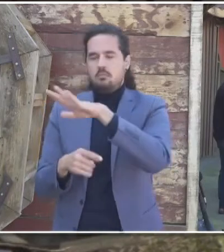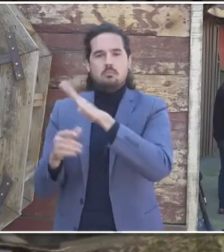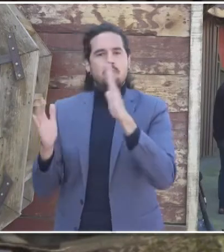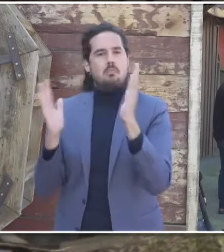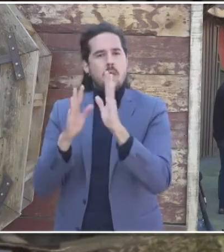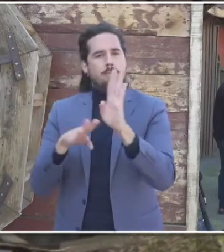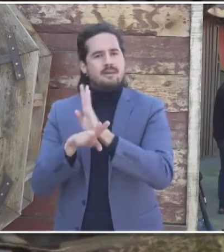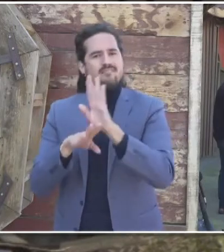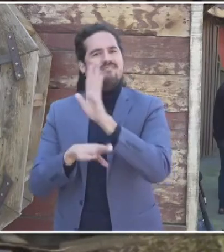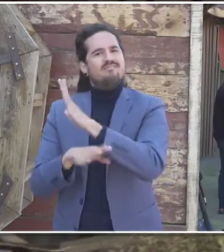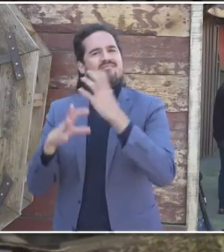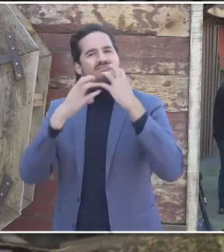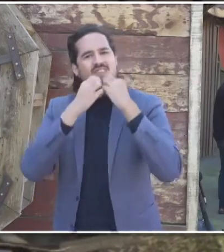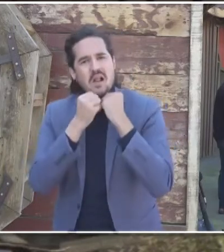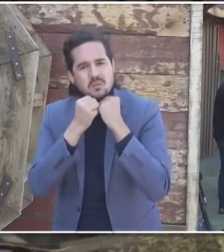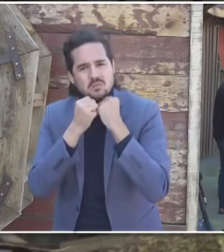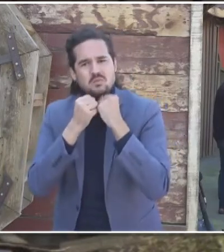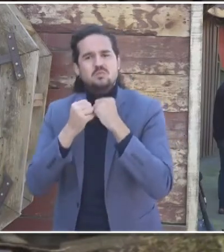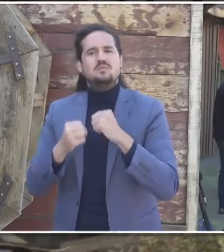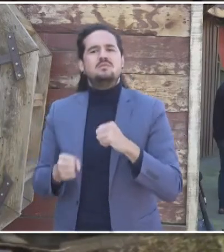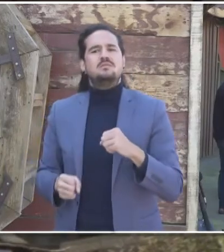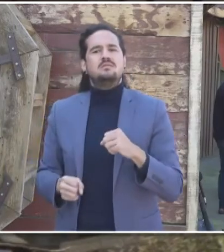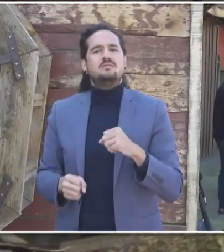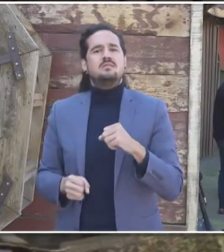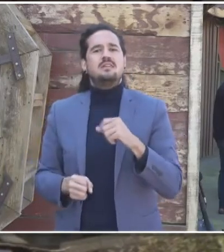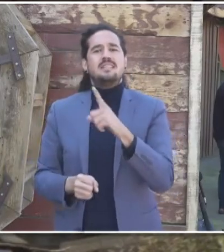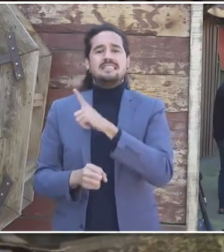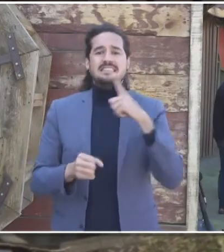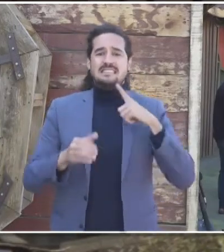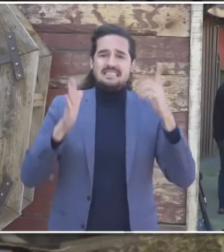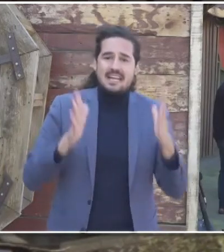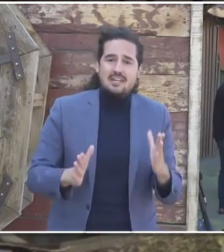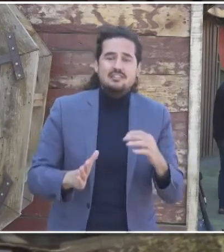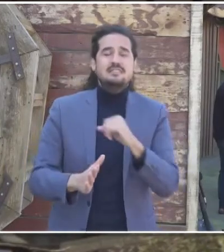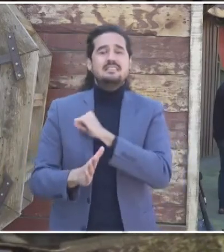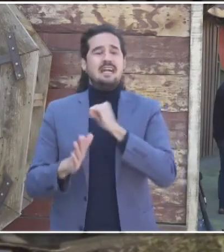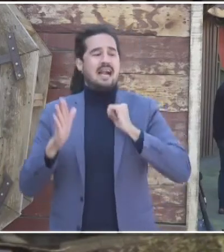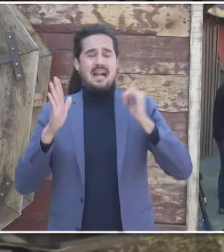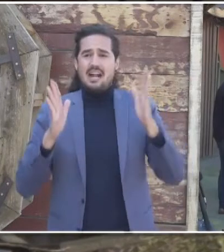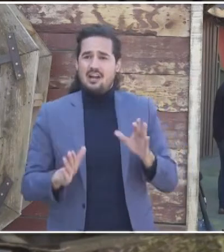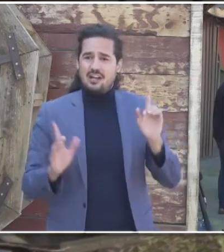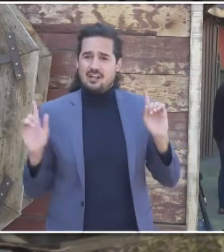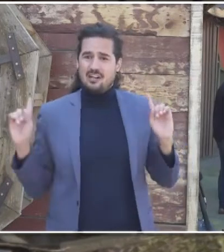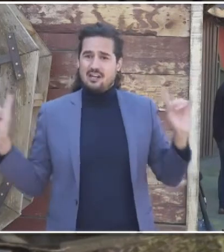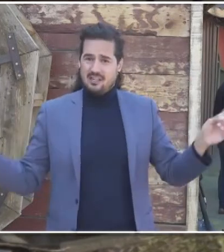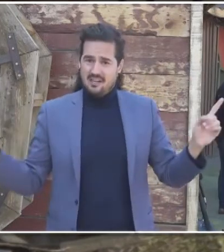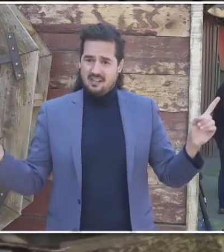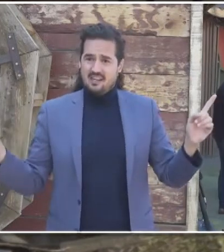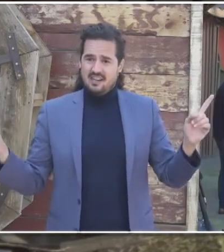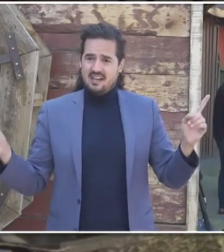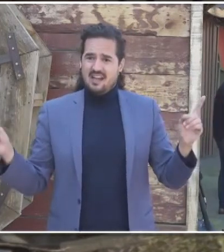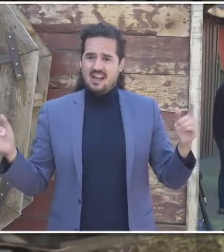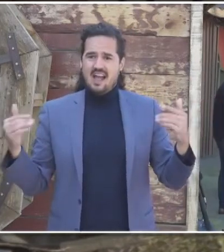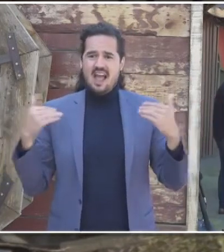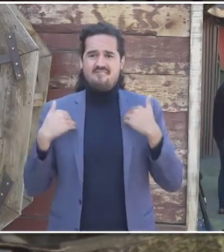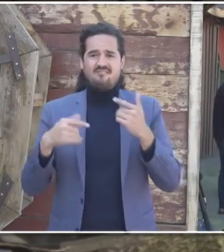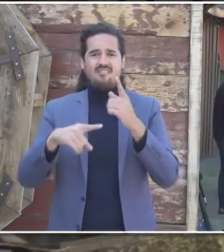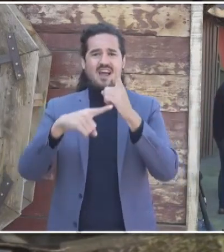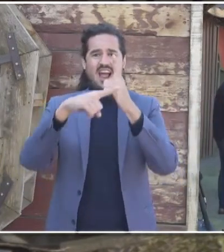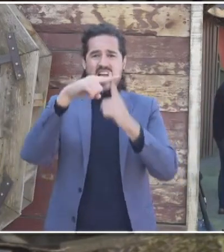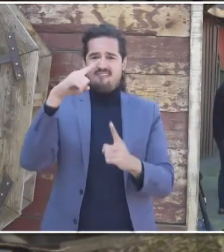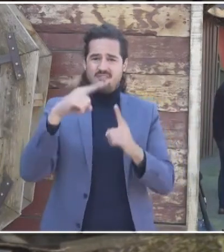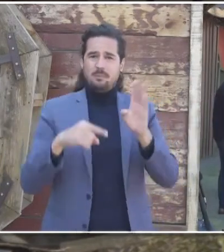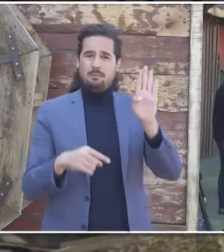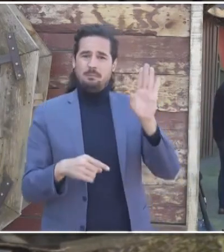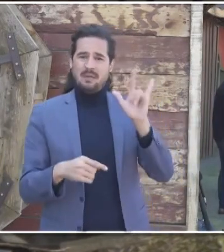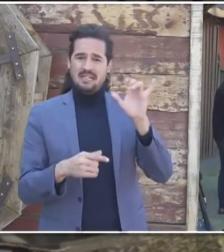and the Assembly member's support to get $500 million of grants for businesses just like his, to provide a pathway. We provided in January in a new